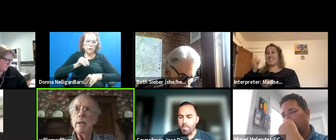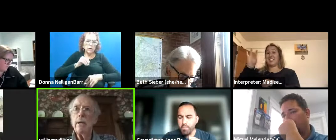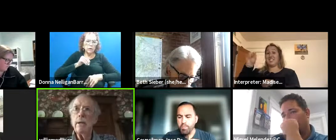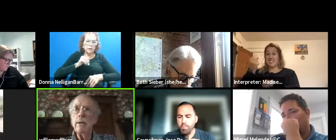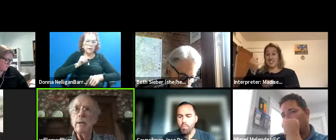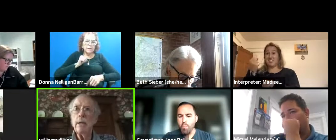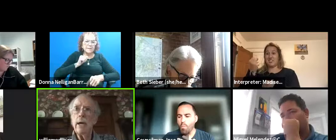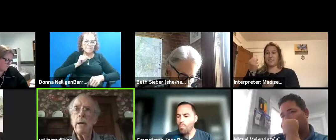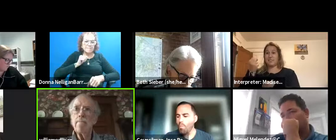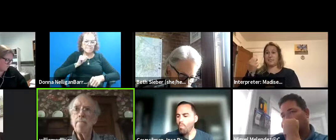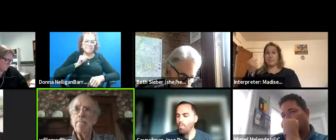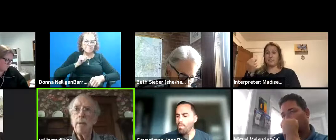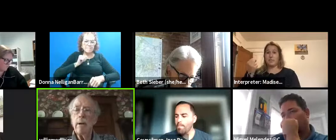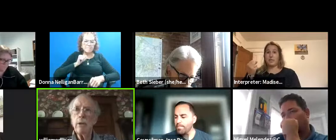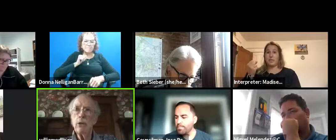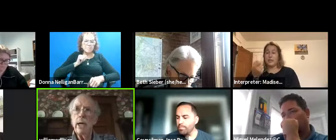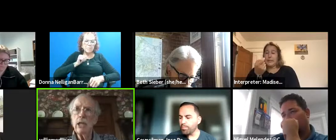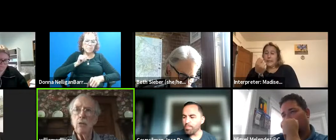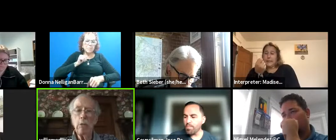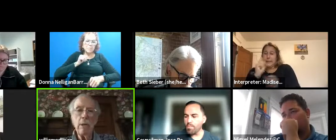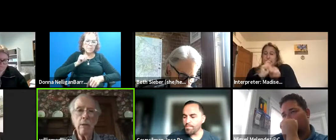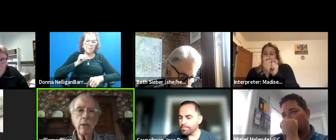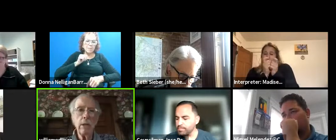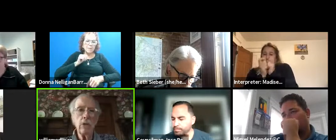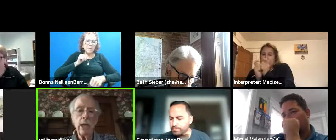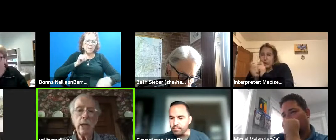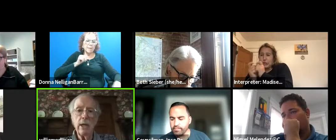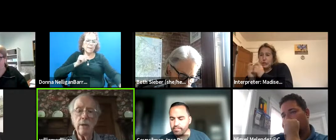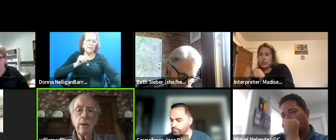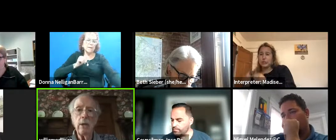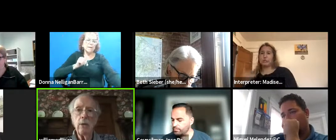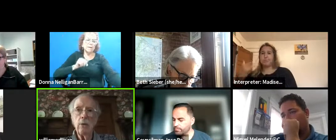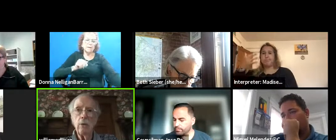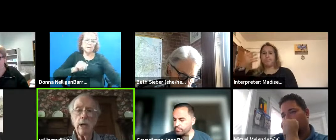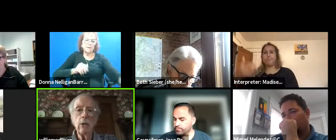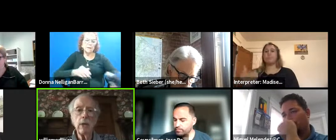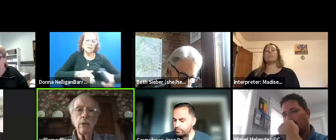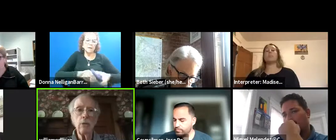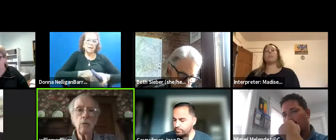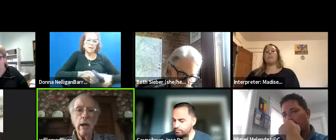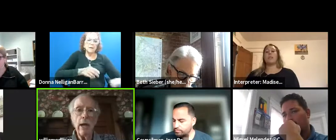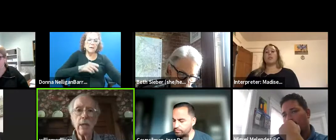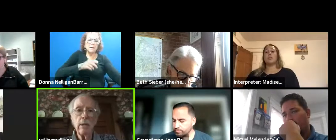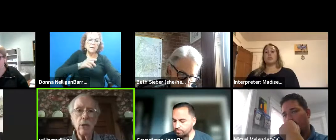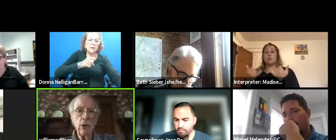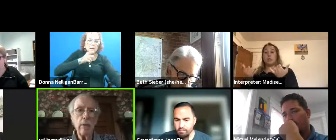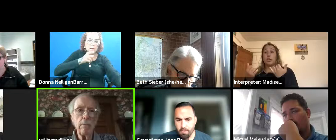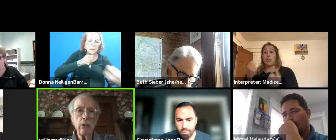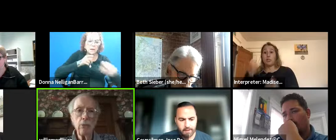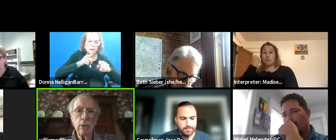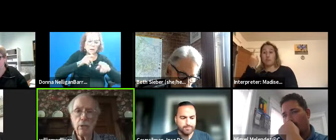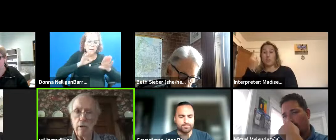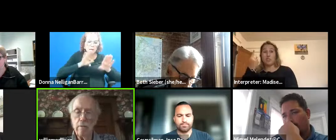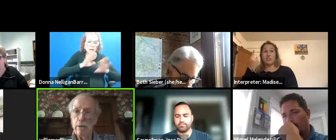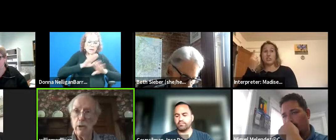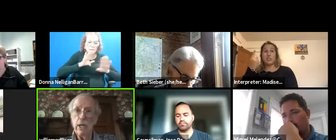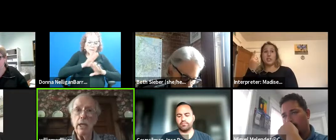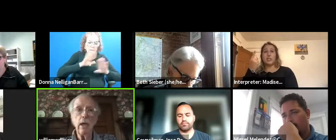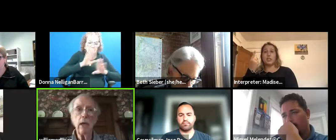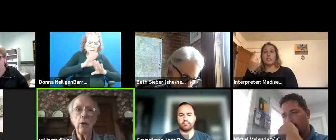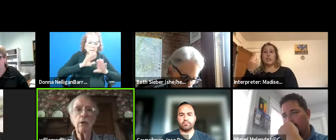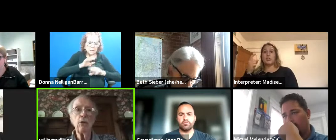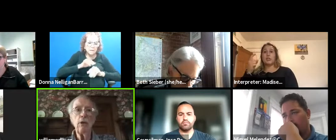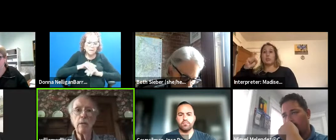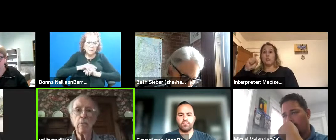And the understanding is we begin with the understanding that we're not looking to radically reshape the districts. And if there's